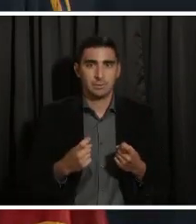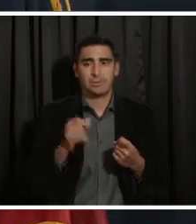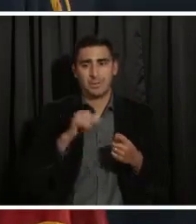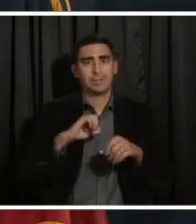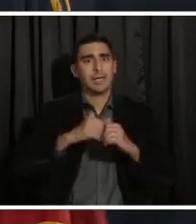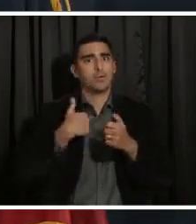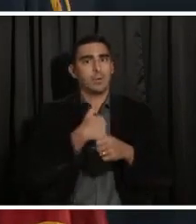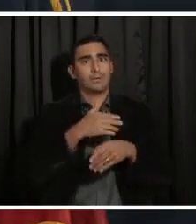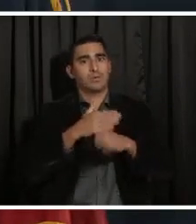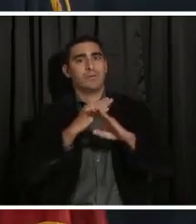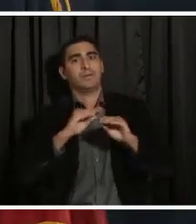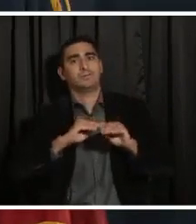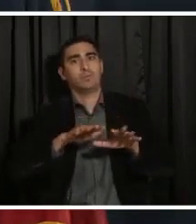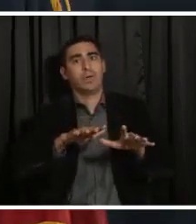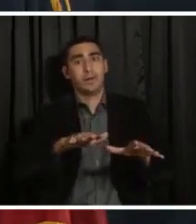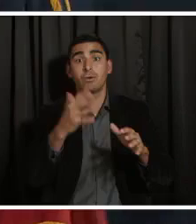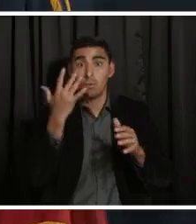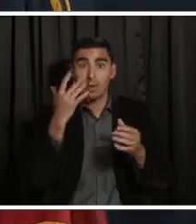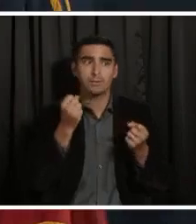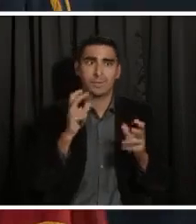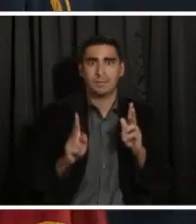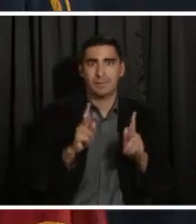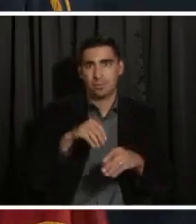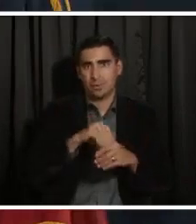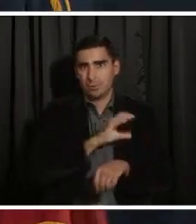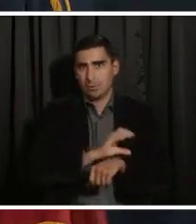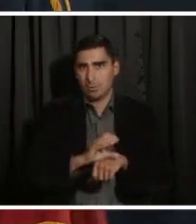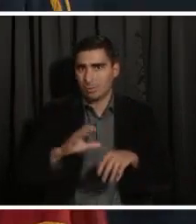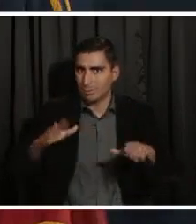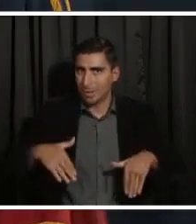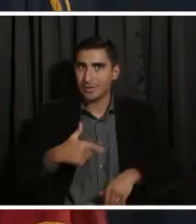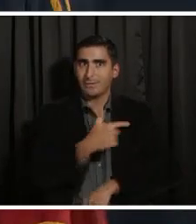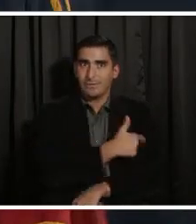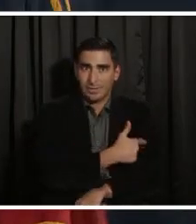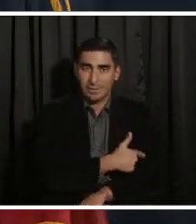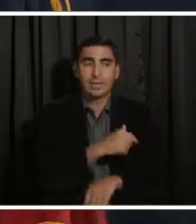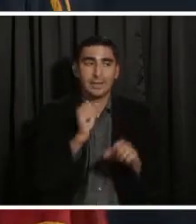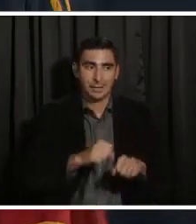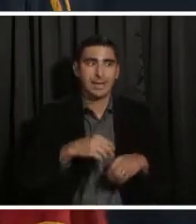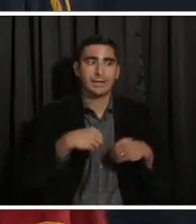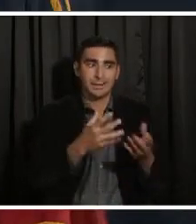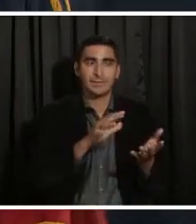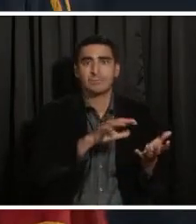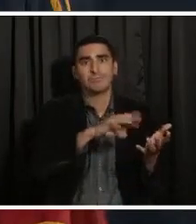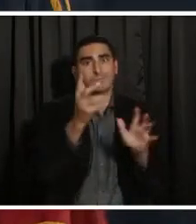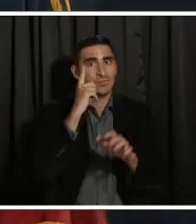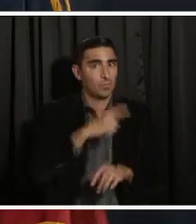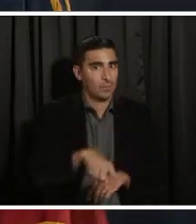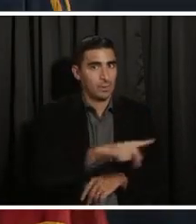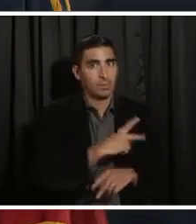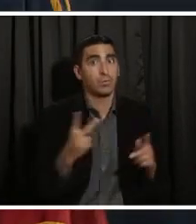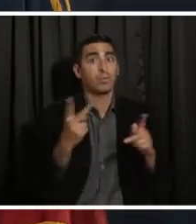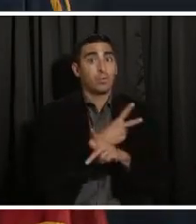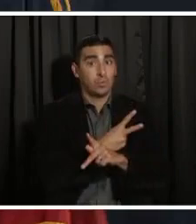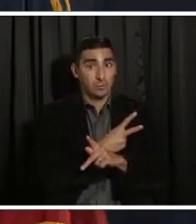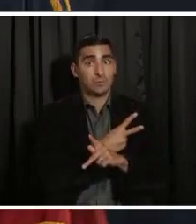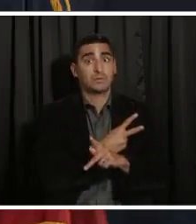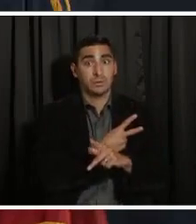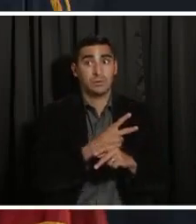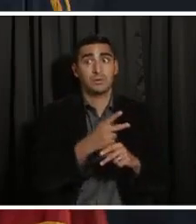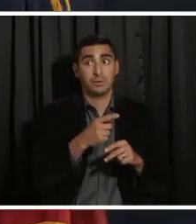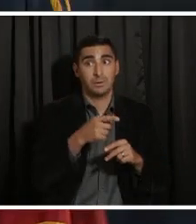so many Coloradans out there that haven't been vaccinated yet. It can be very severe for them, and they'll wind up in the hospital, as